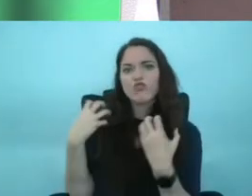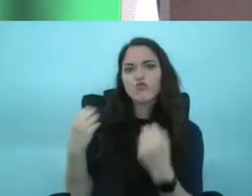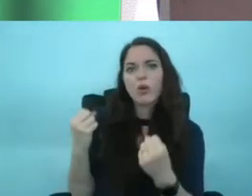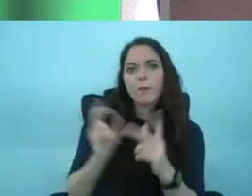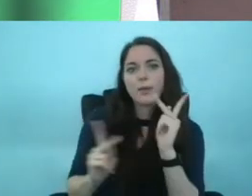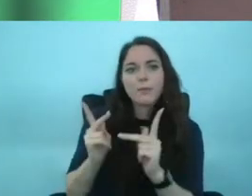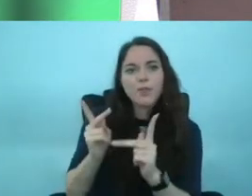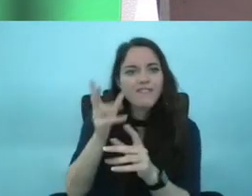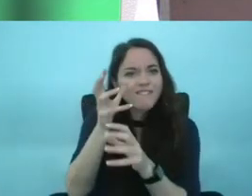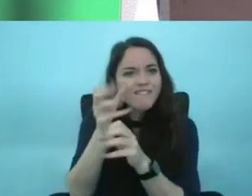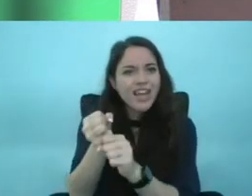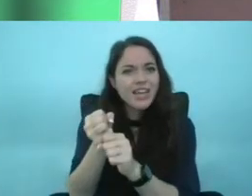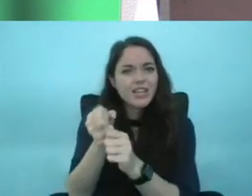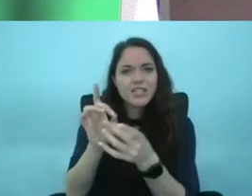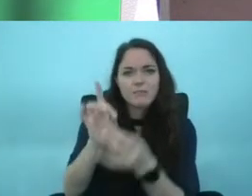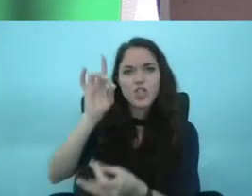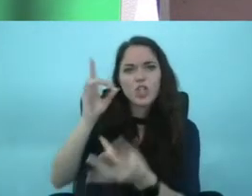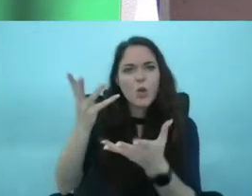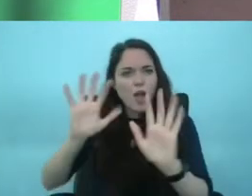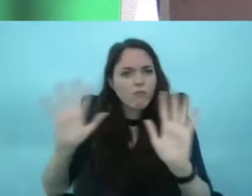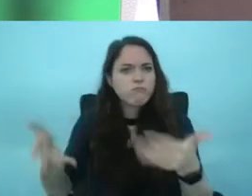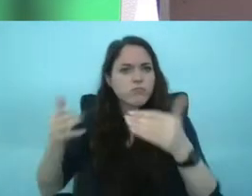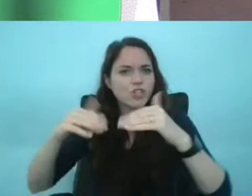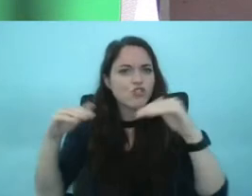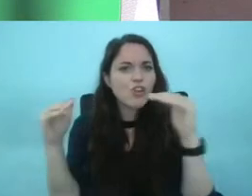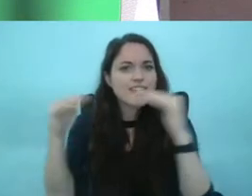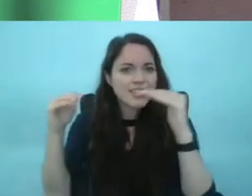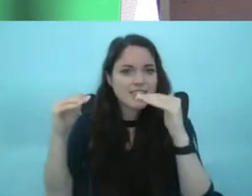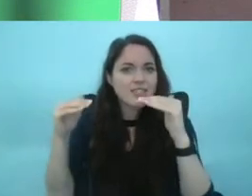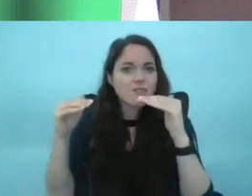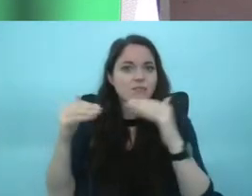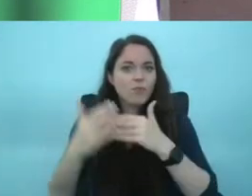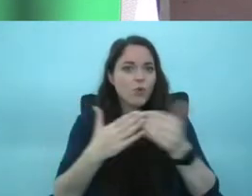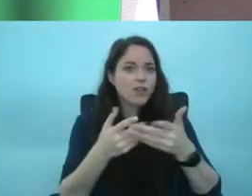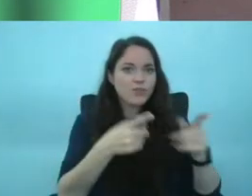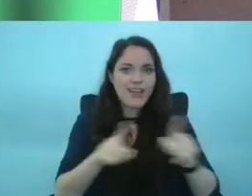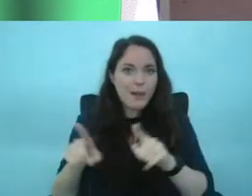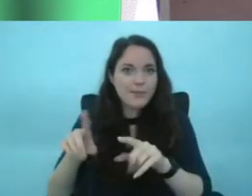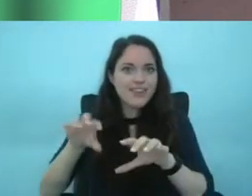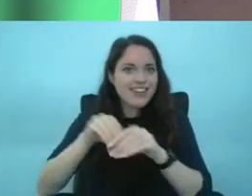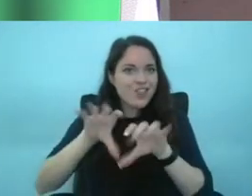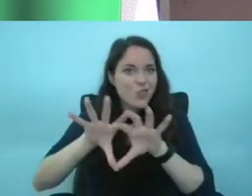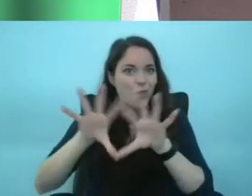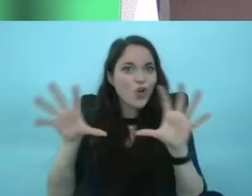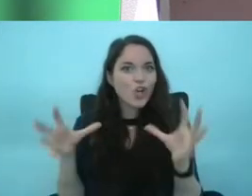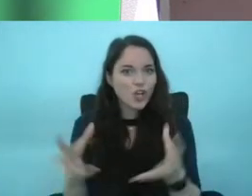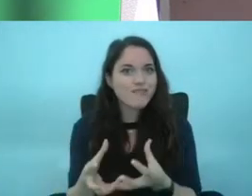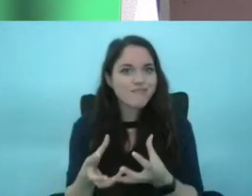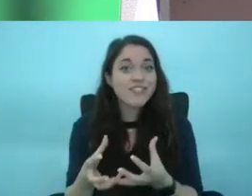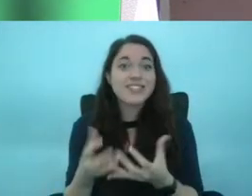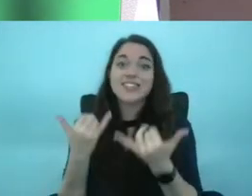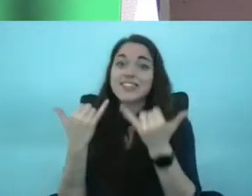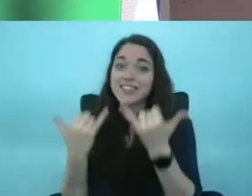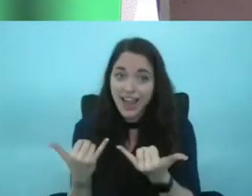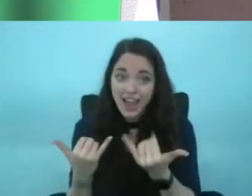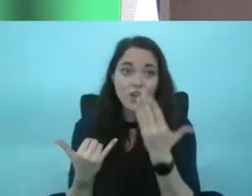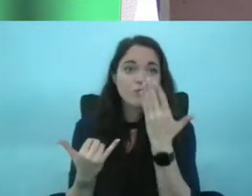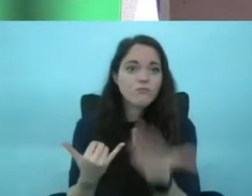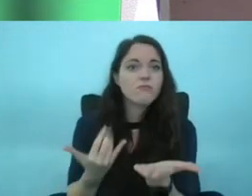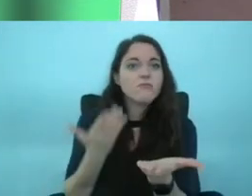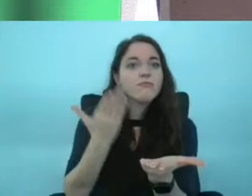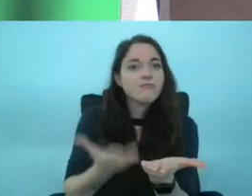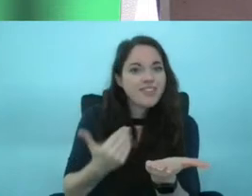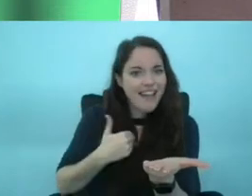spirit, and justice in the midst of all of that. What is your reality being a person of